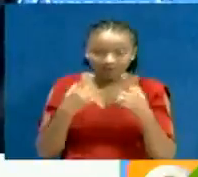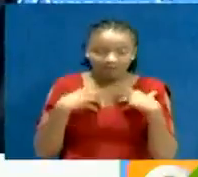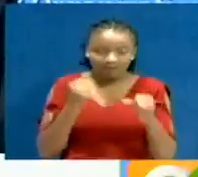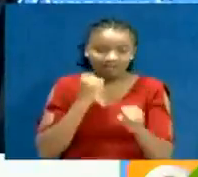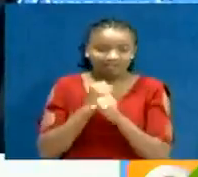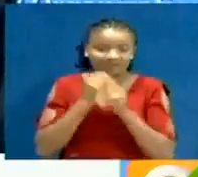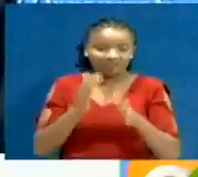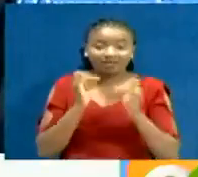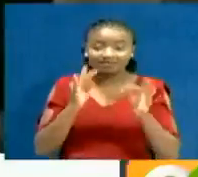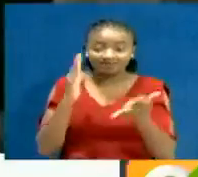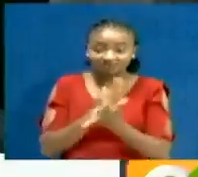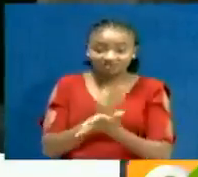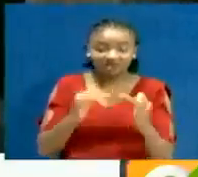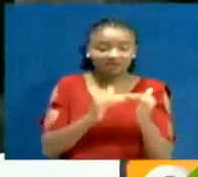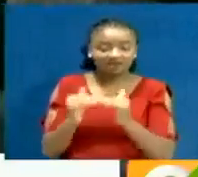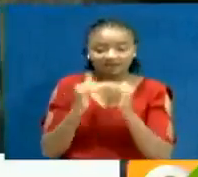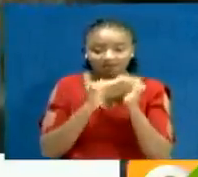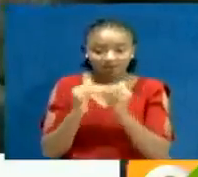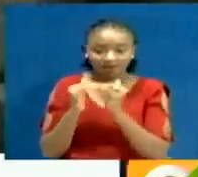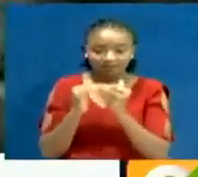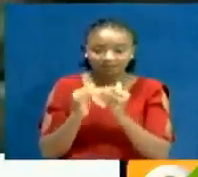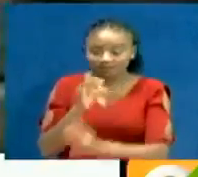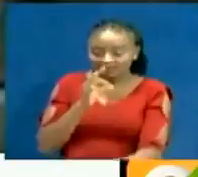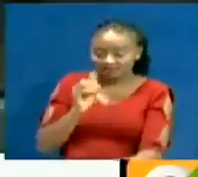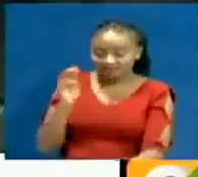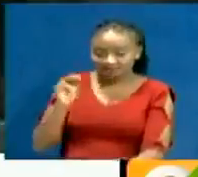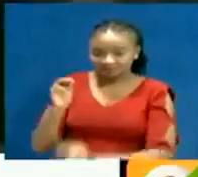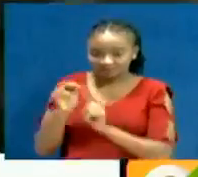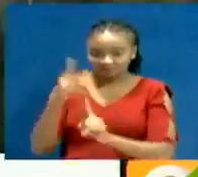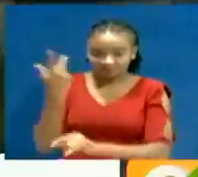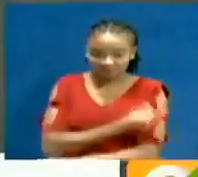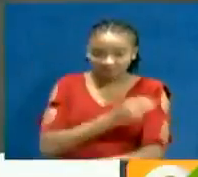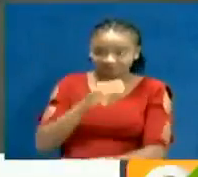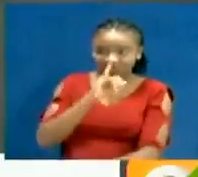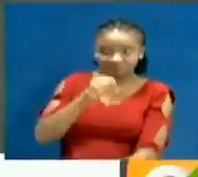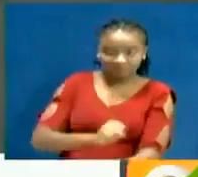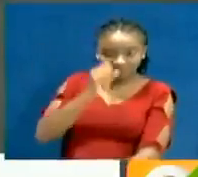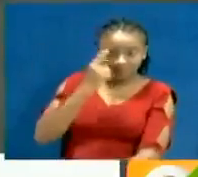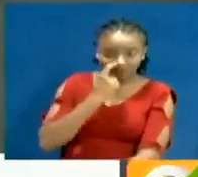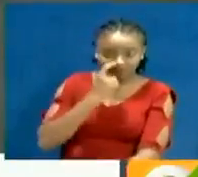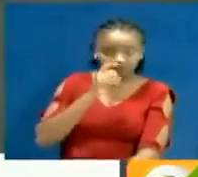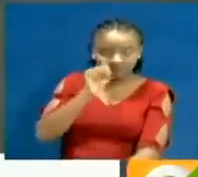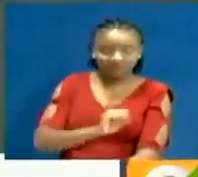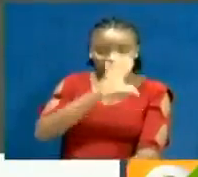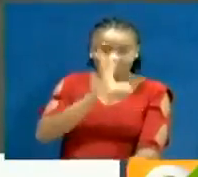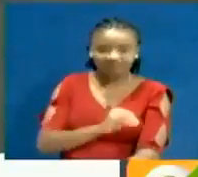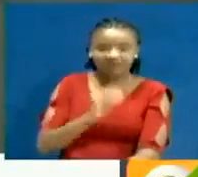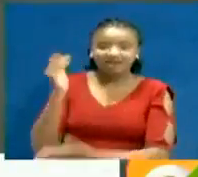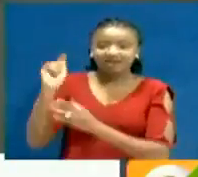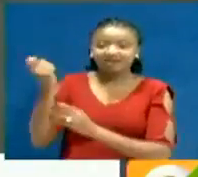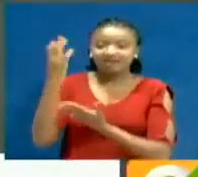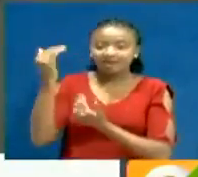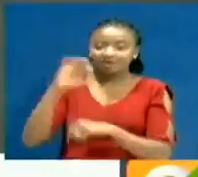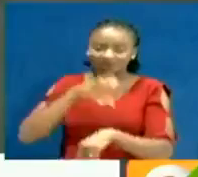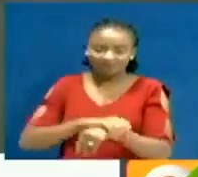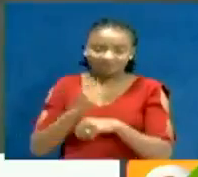been distributed equitably. Out of the 30 million doses of the Johnson & Johnson vaccine Kenya had hoped to acquire in August, sources